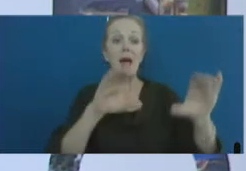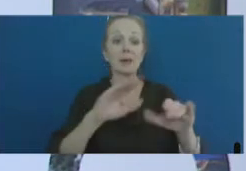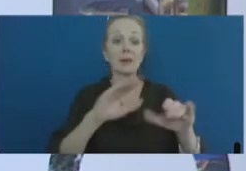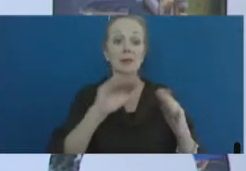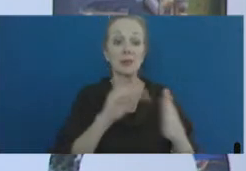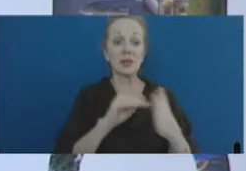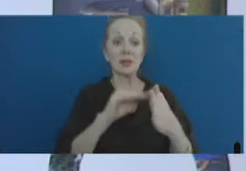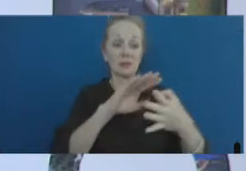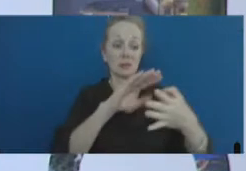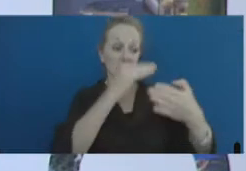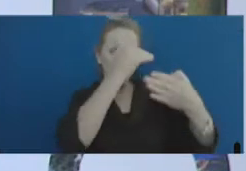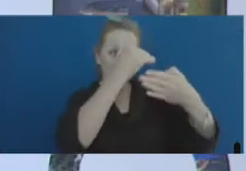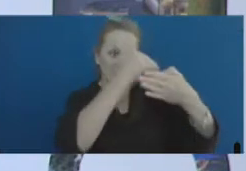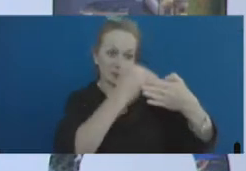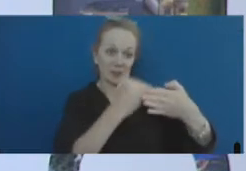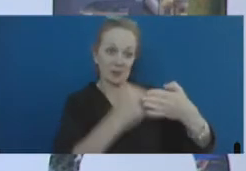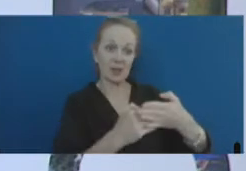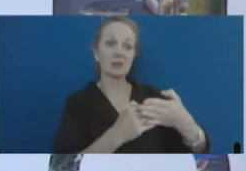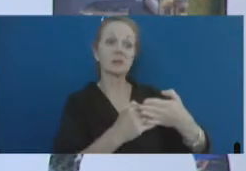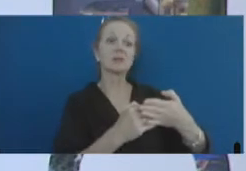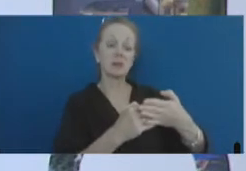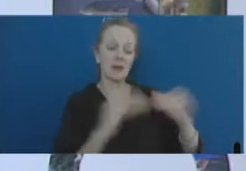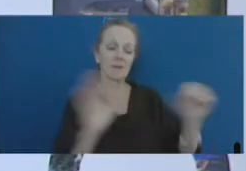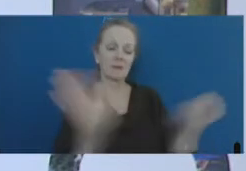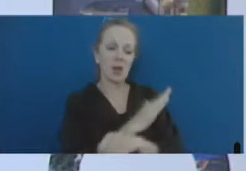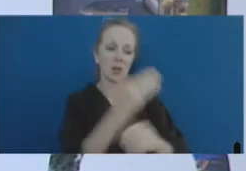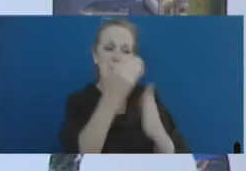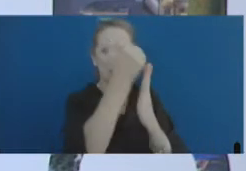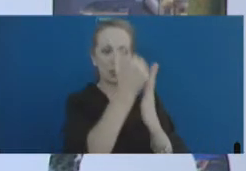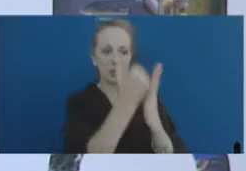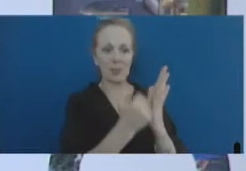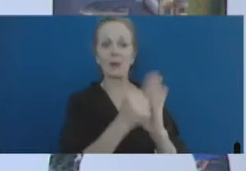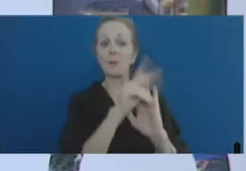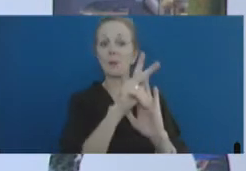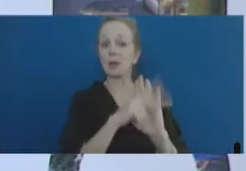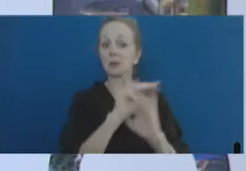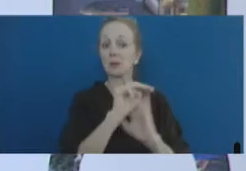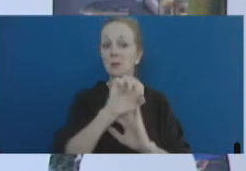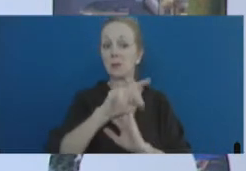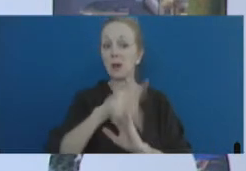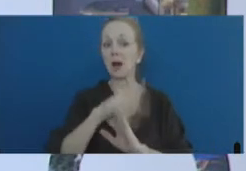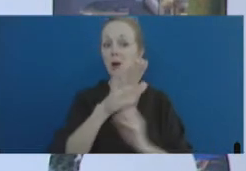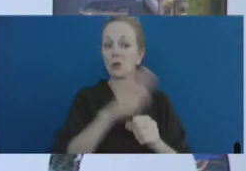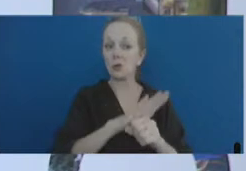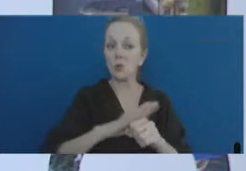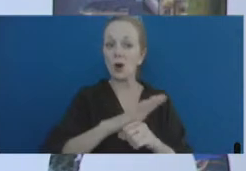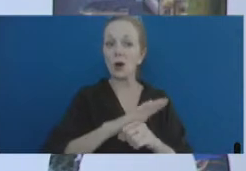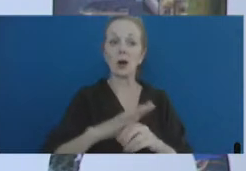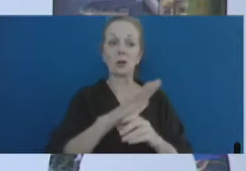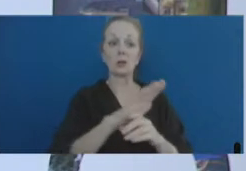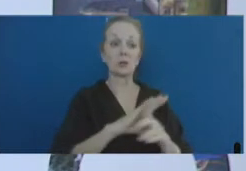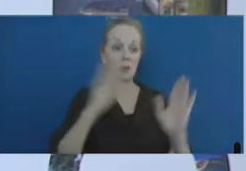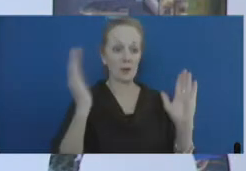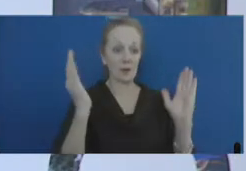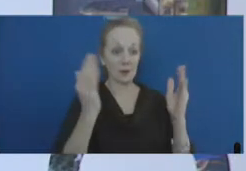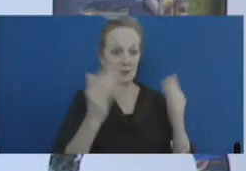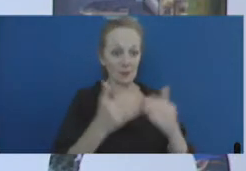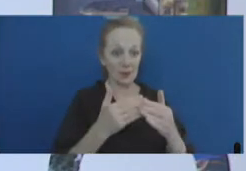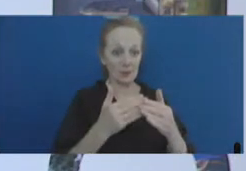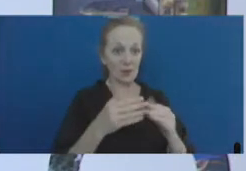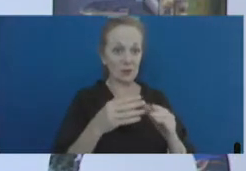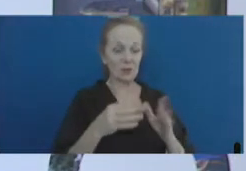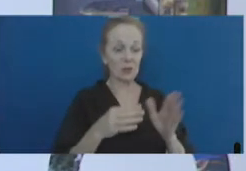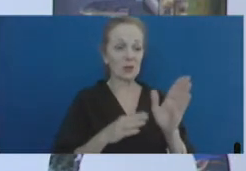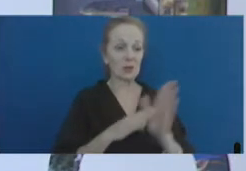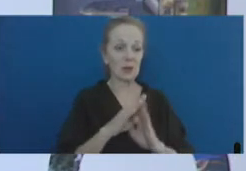comprehensive plan and in the policy map are areas where we're focusing on creating that